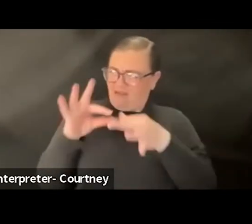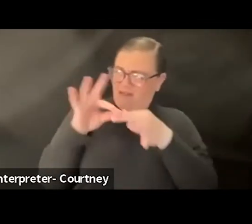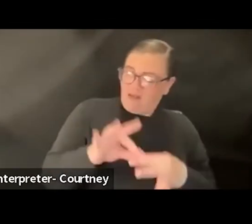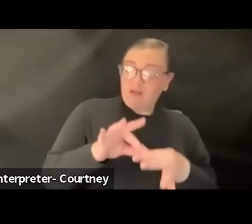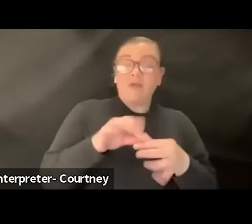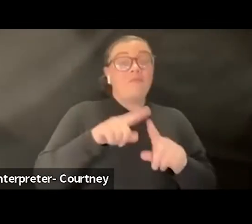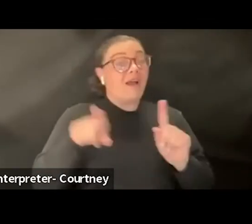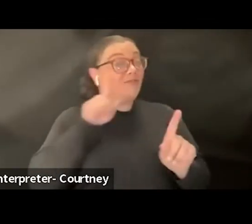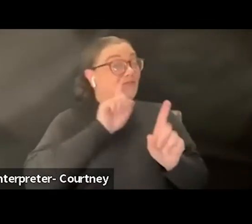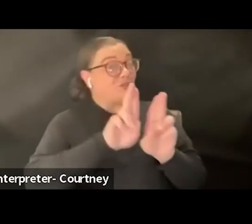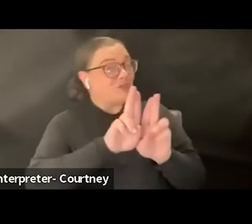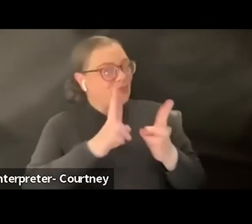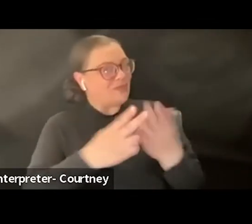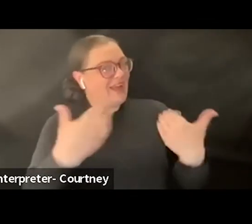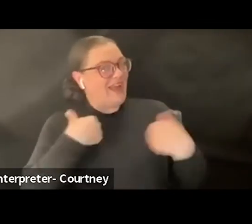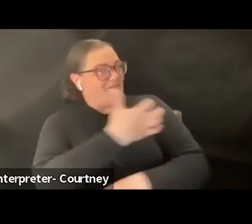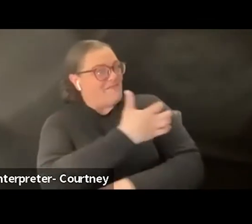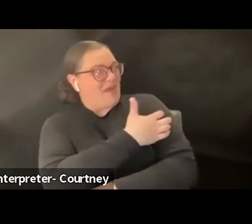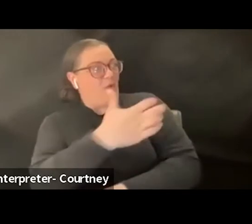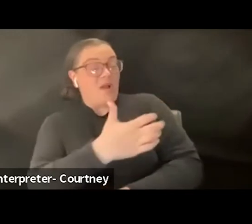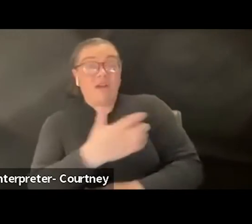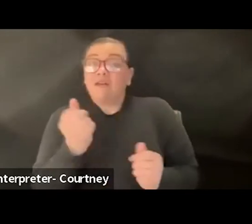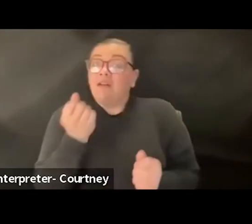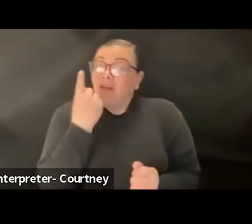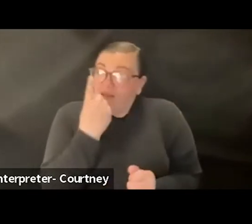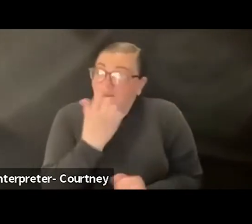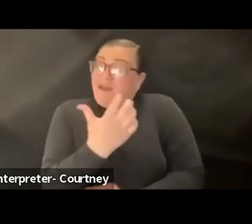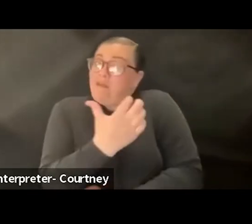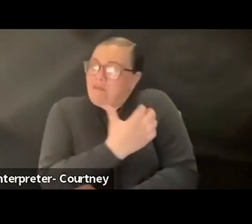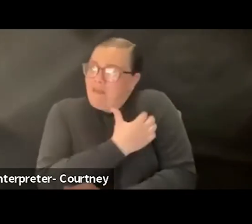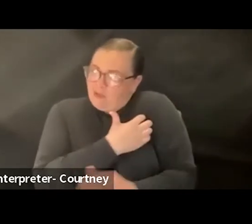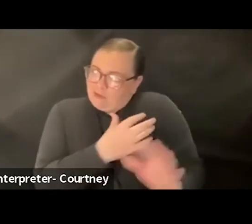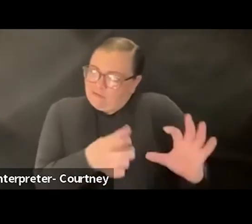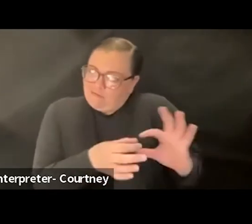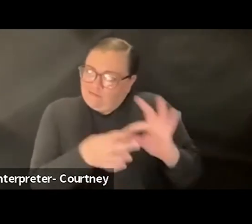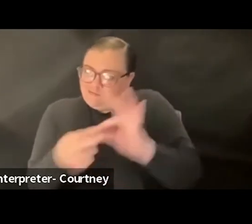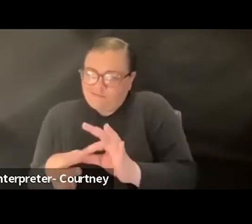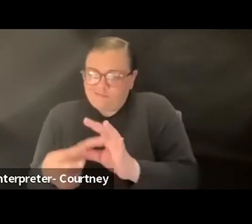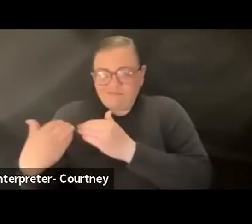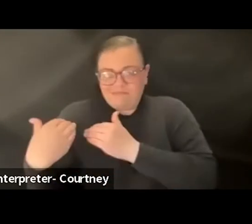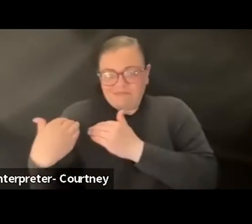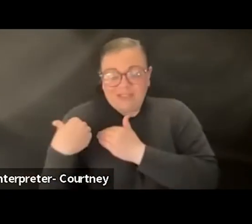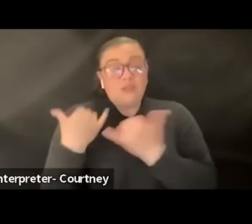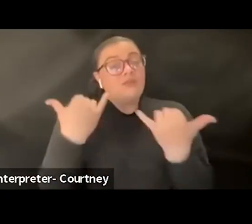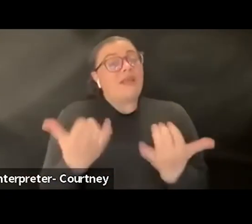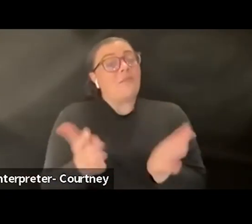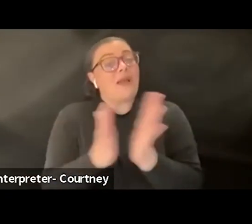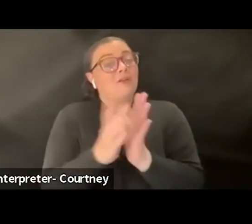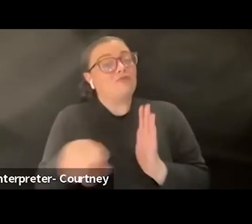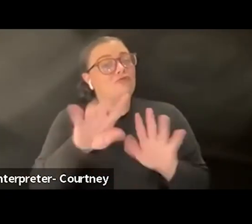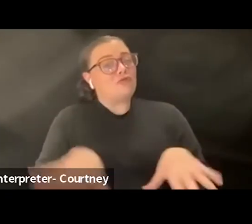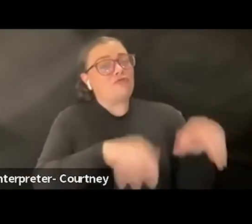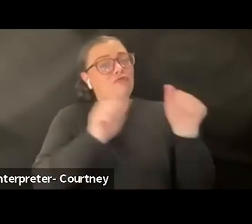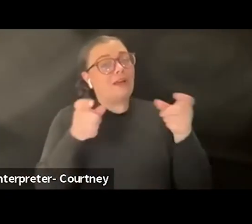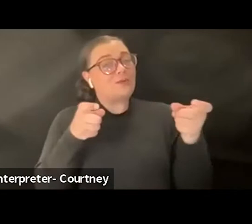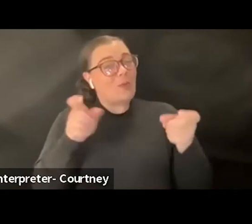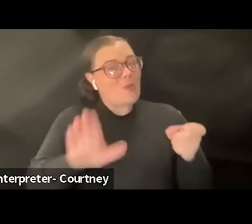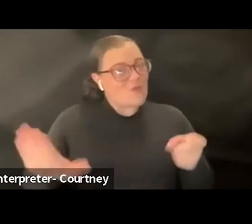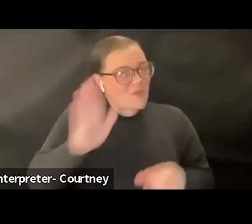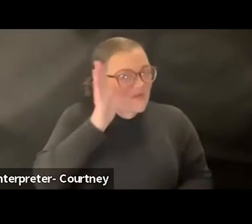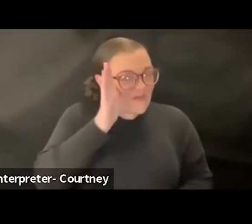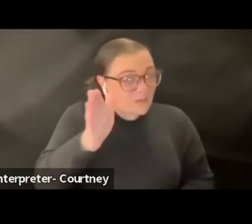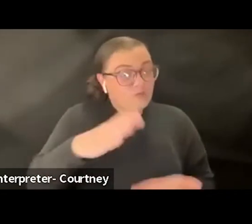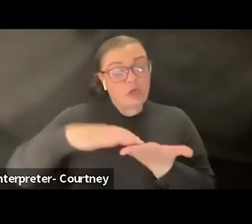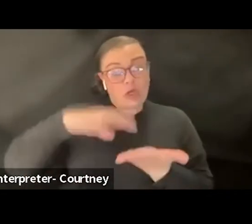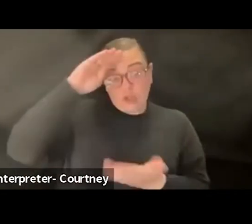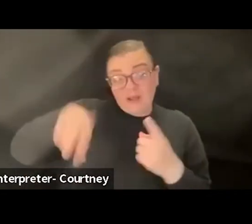great responsibility. So today, I am asking you, the viewer, to take control of your future and not only learn a little bit about how your union